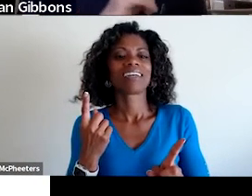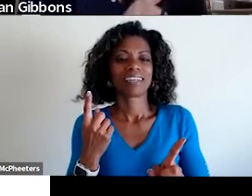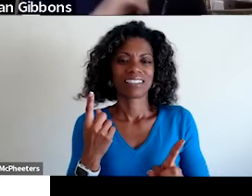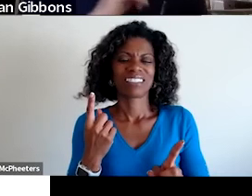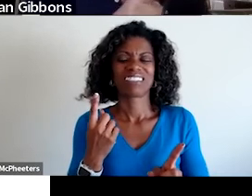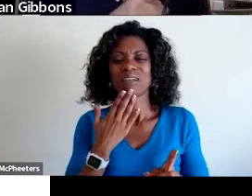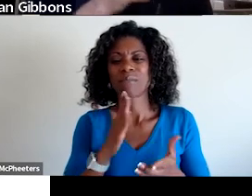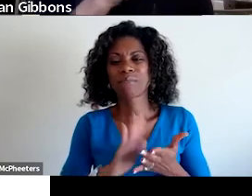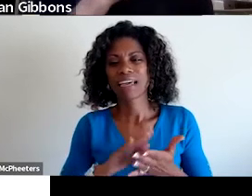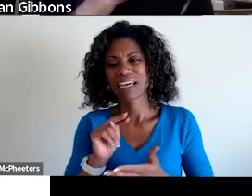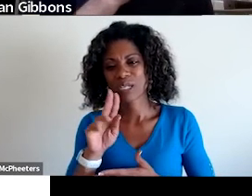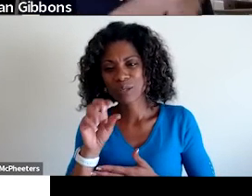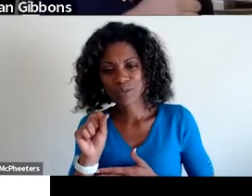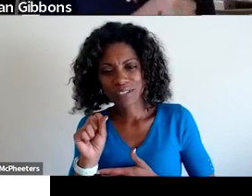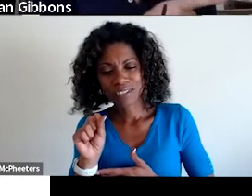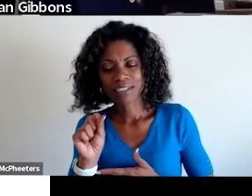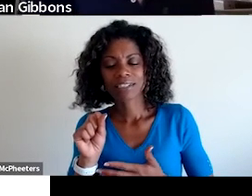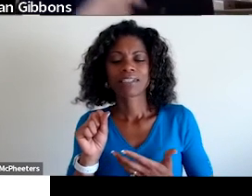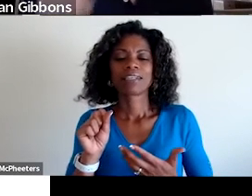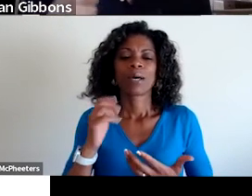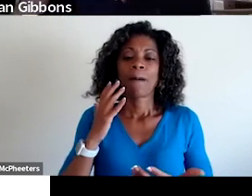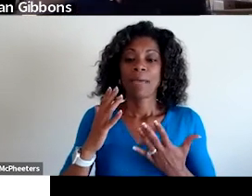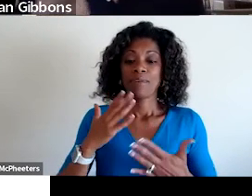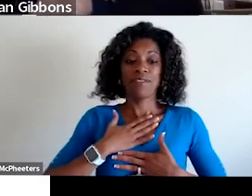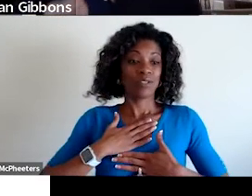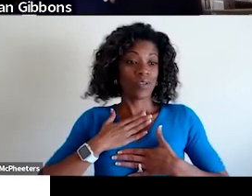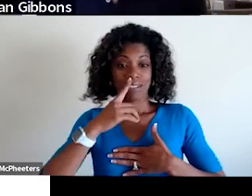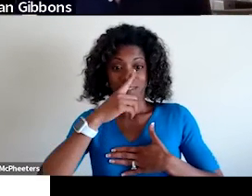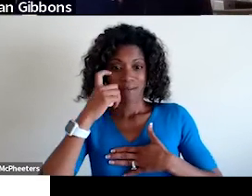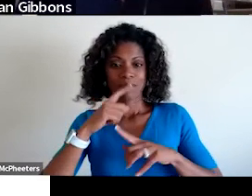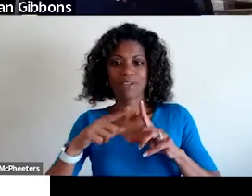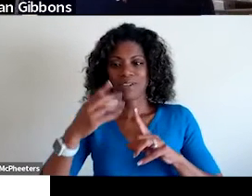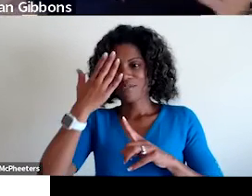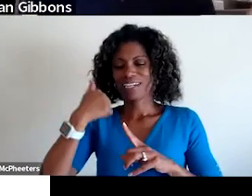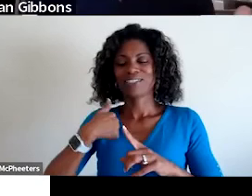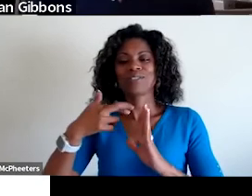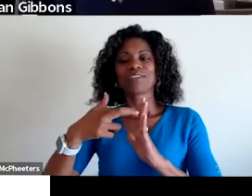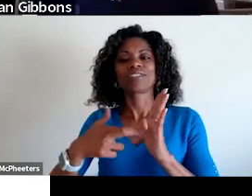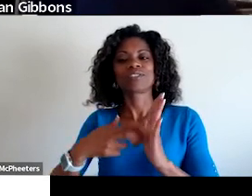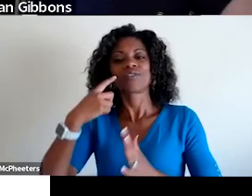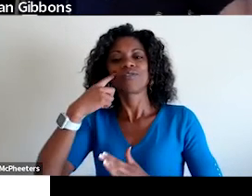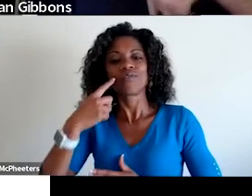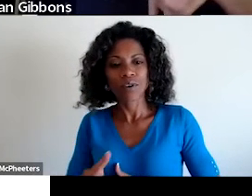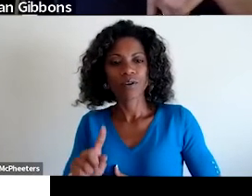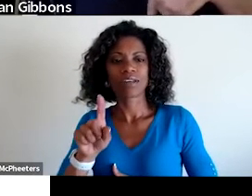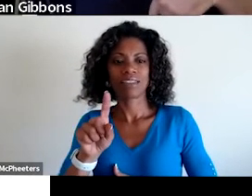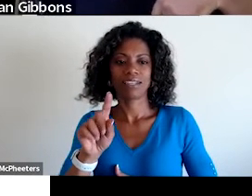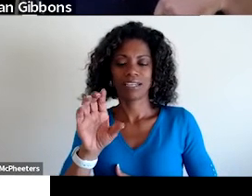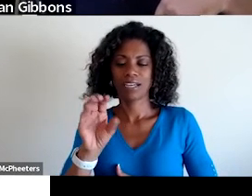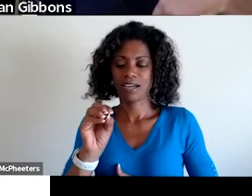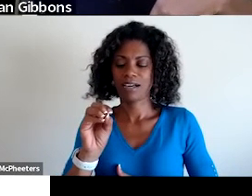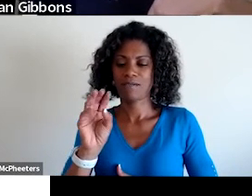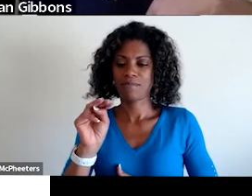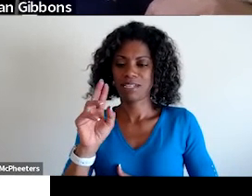news for those of you who maybe enjoyed a fabulous summer, but as a consequence, didn't get a ticket to ComNet. We are sold out. If you're one of those